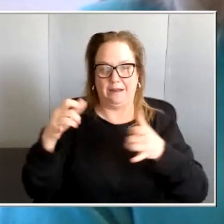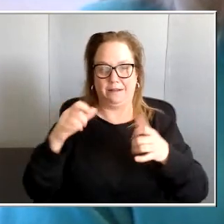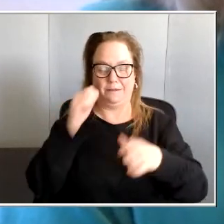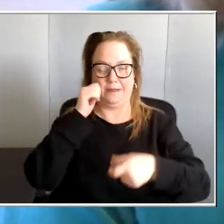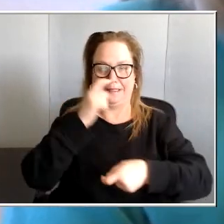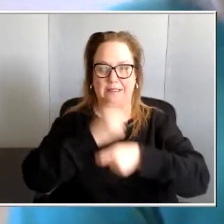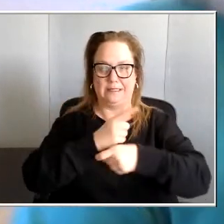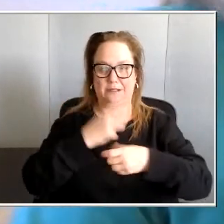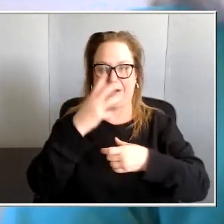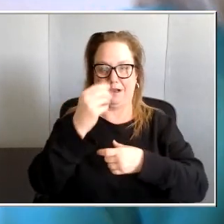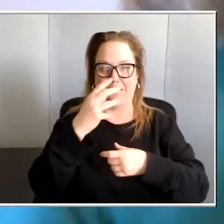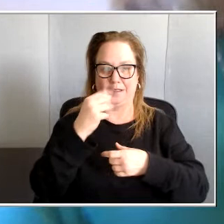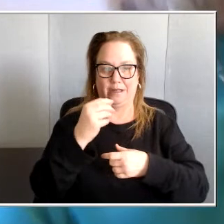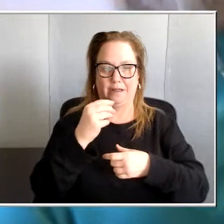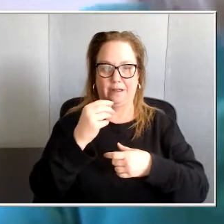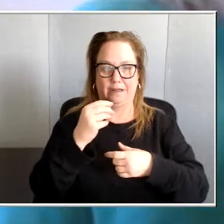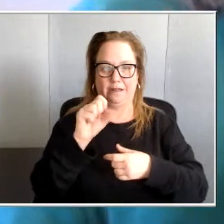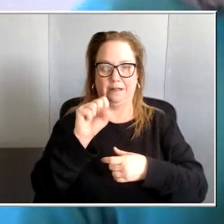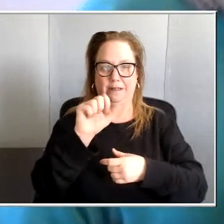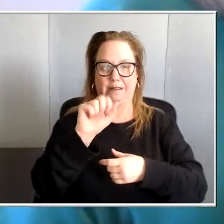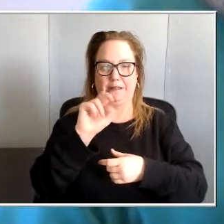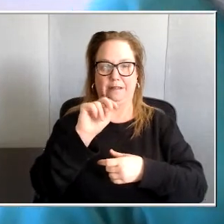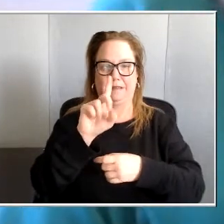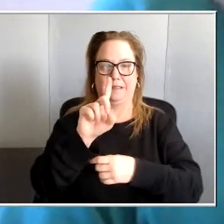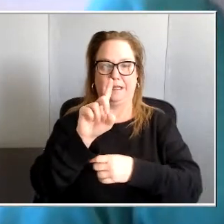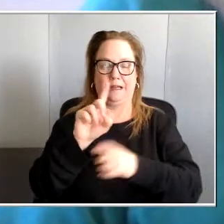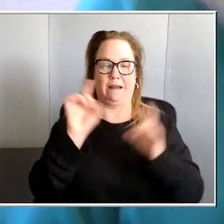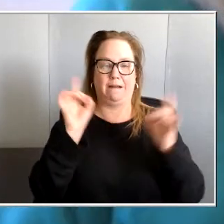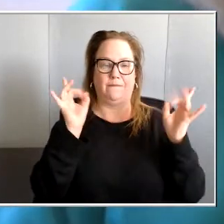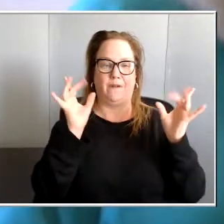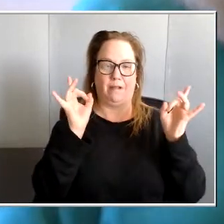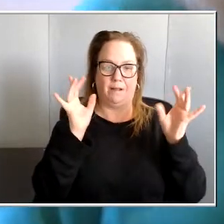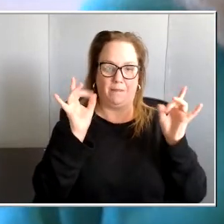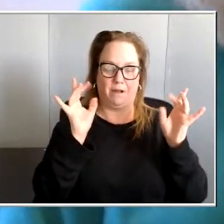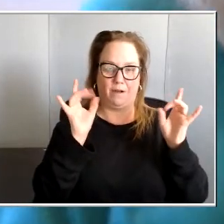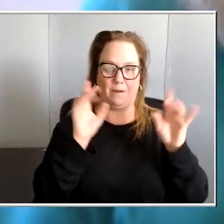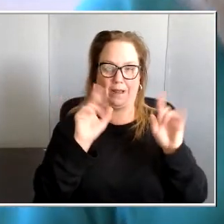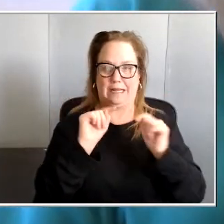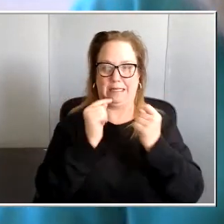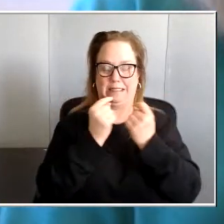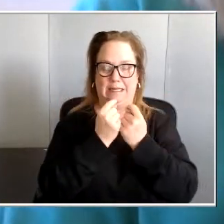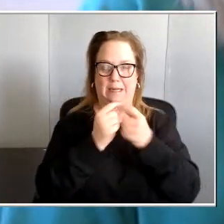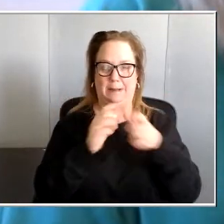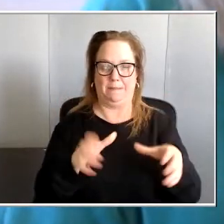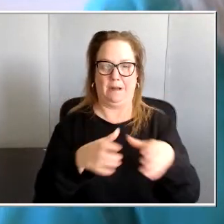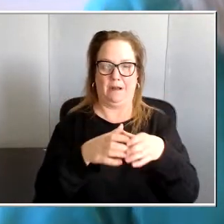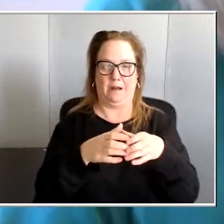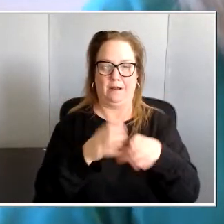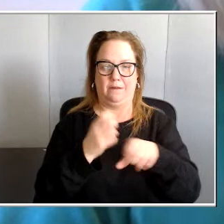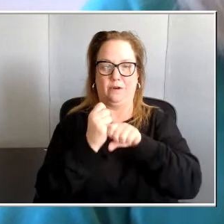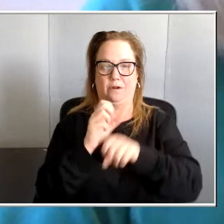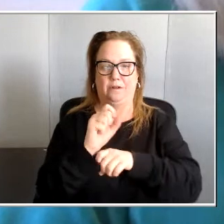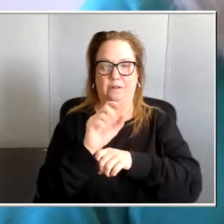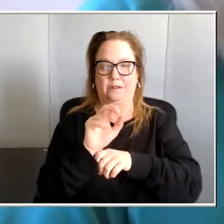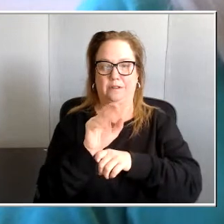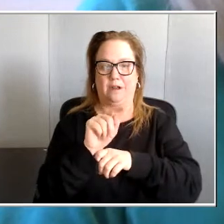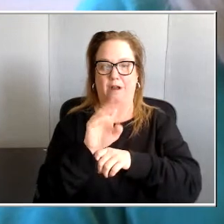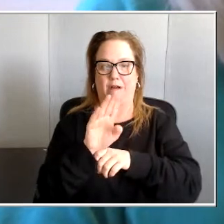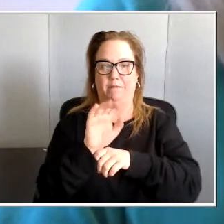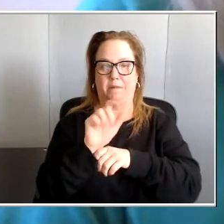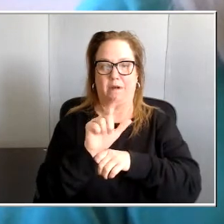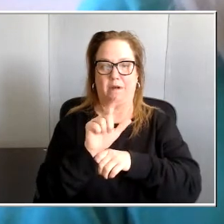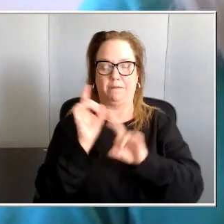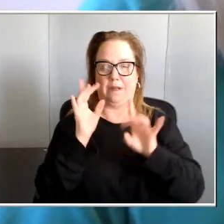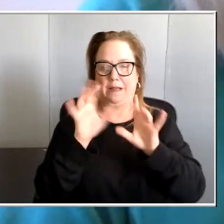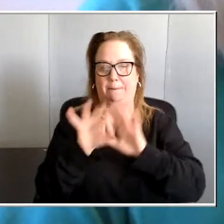sister outside, and I played sand volleyball, and we had this cool like team bonding thing for softball, and we like played like a